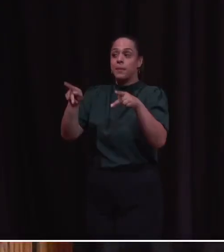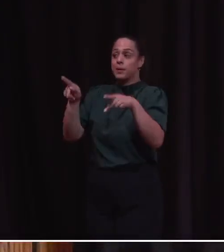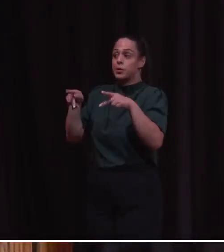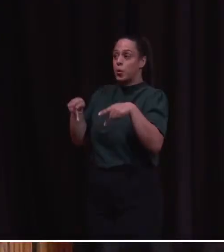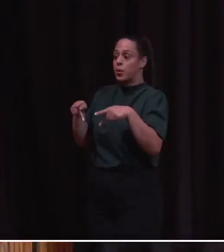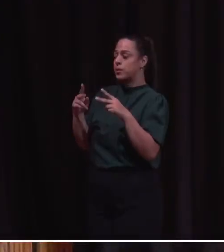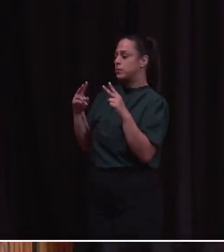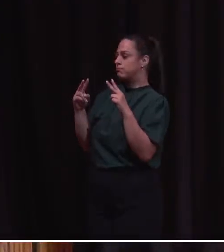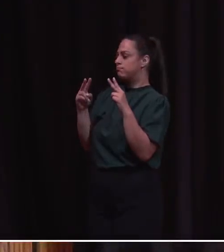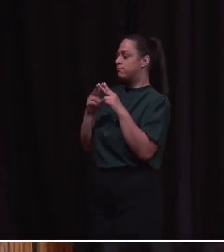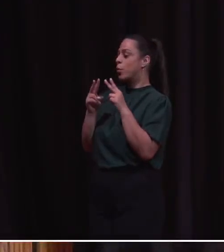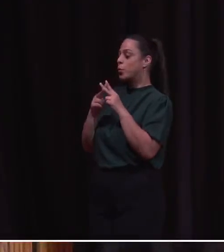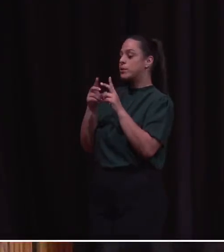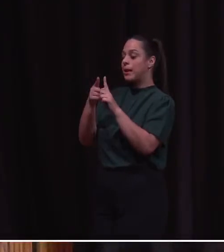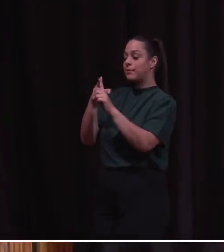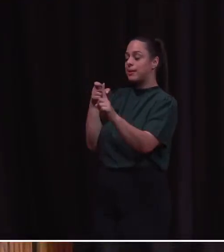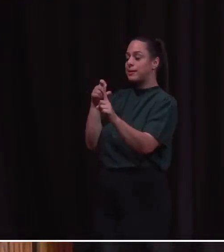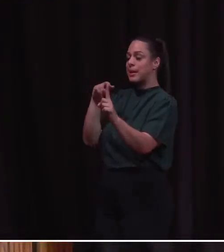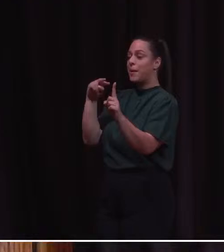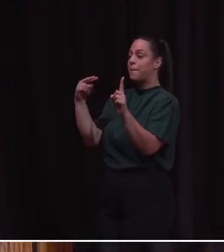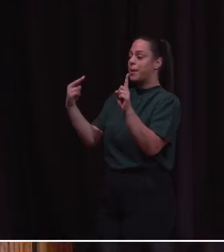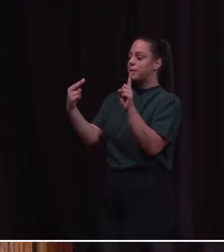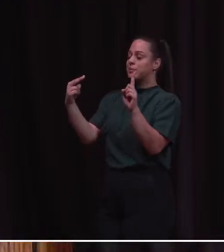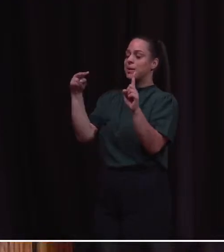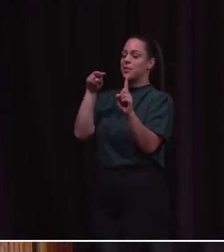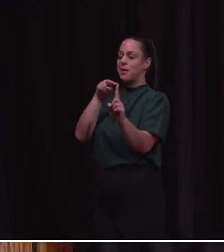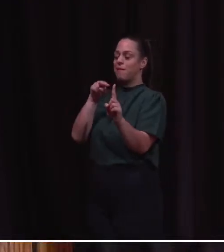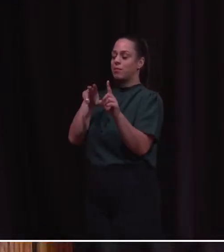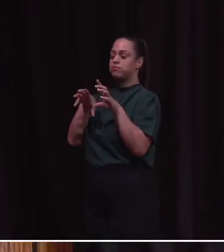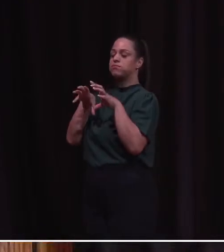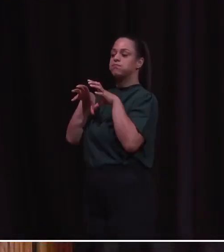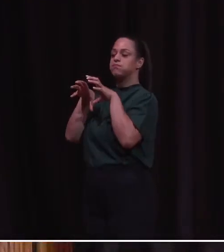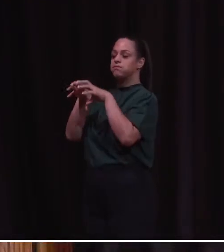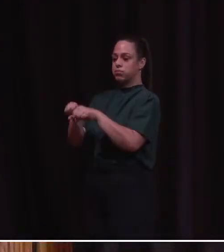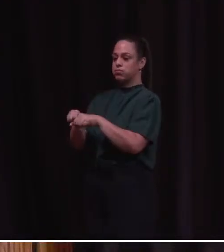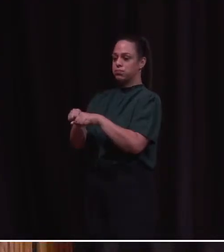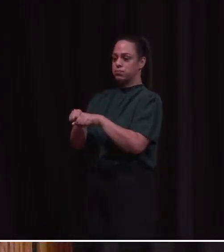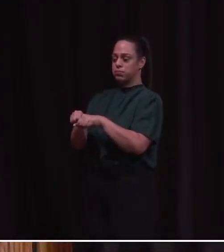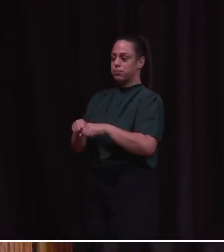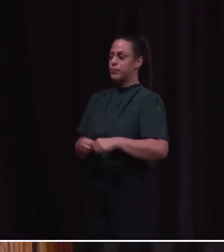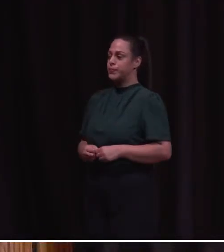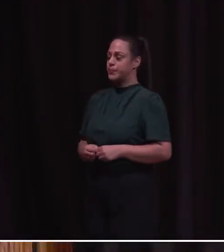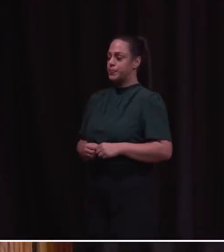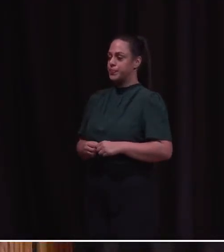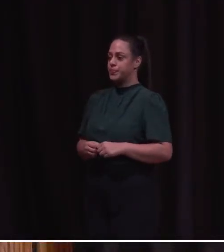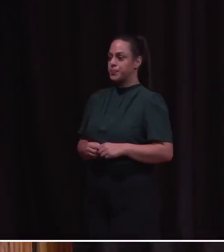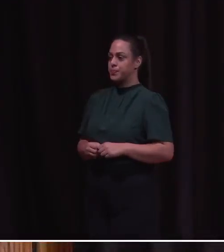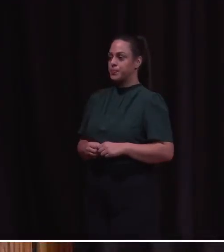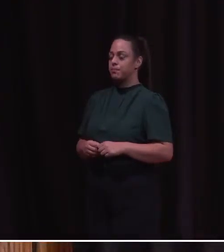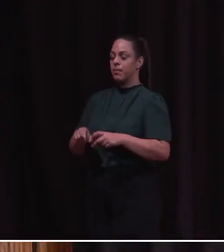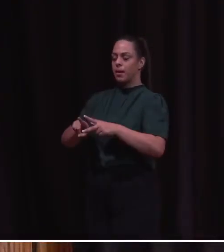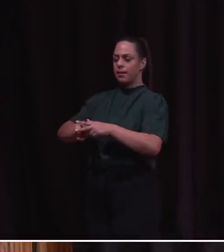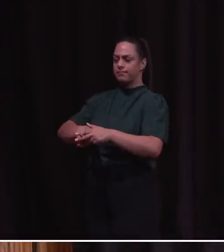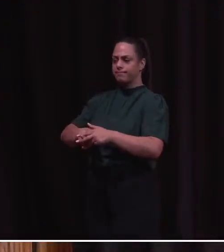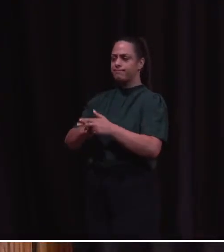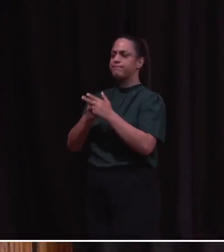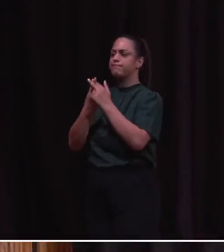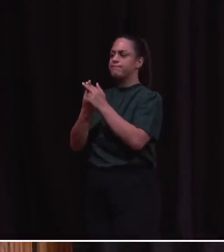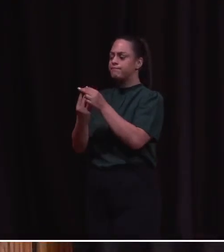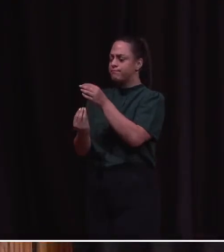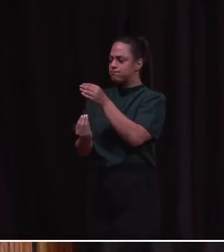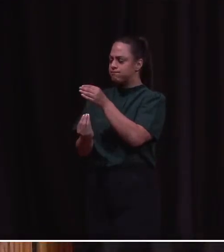perspective emerged. And the decolonial perspective emerged out of thinking about